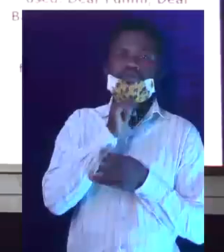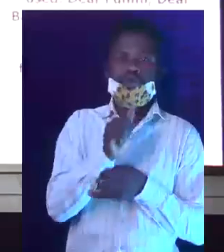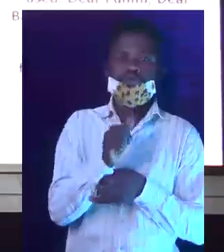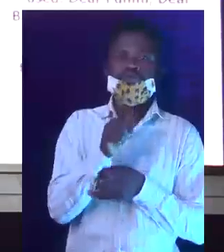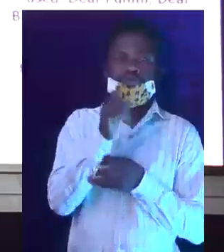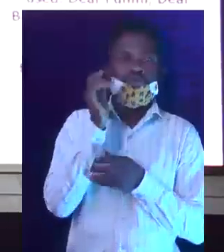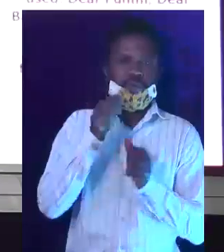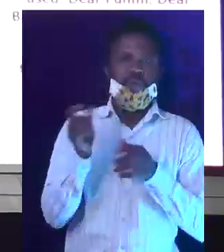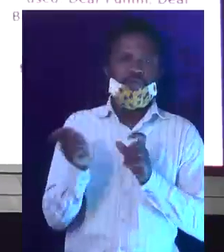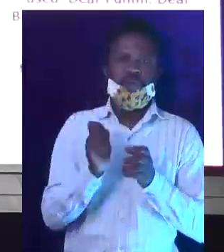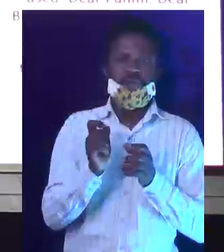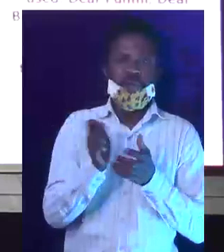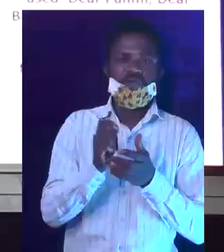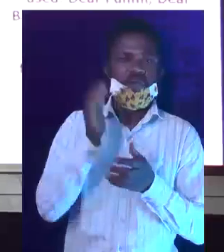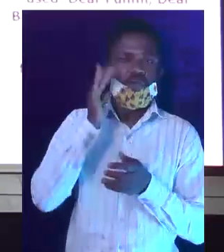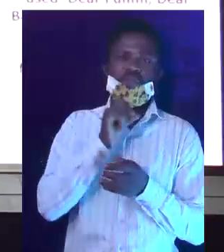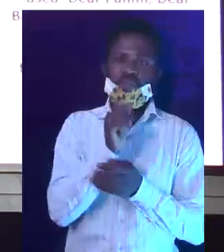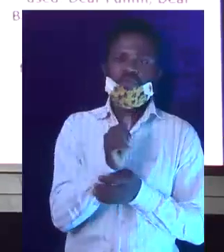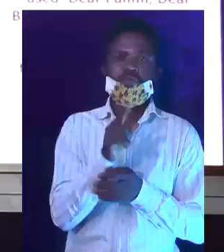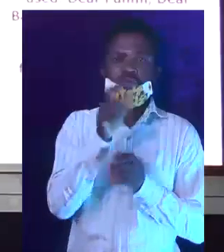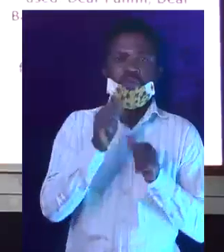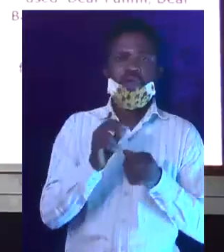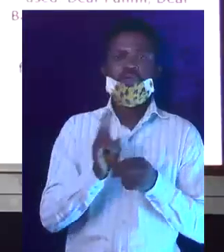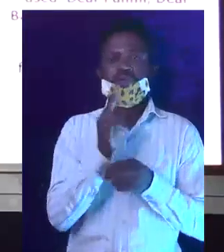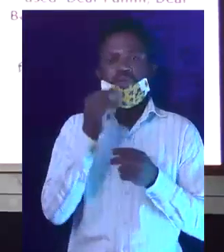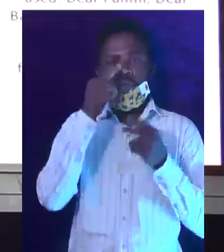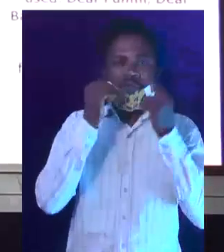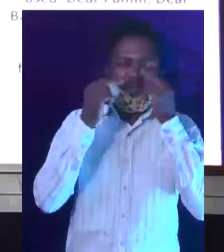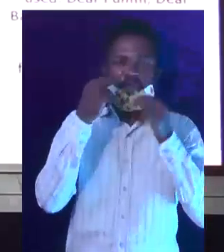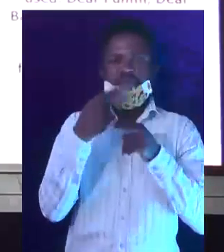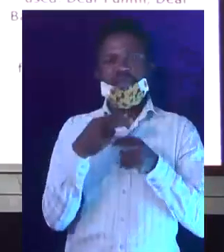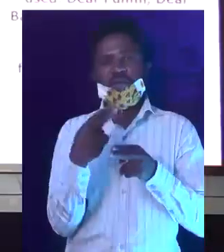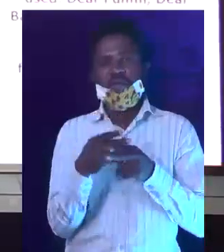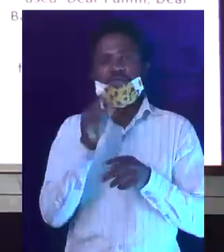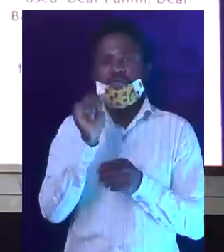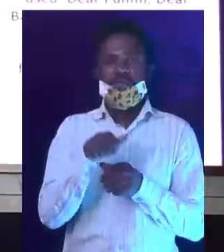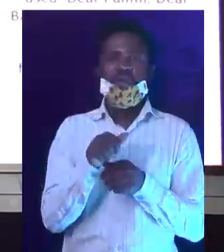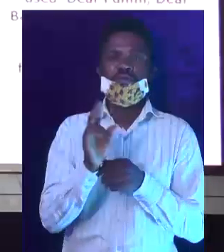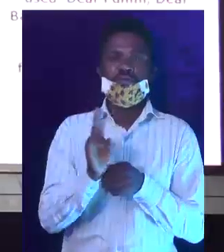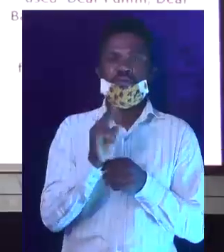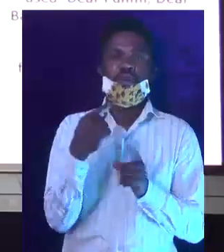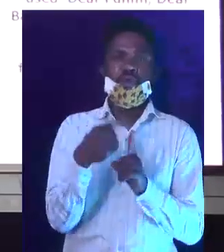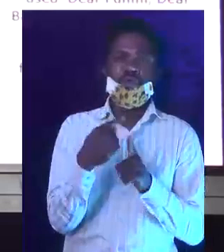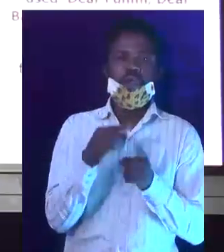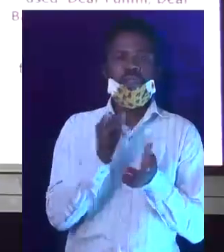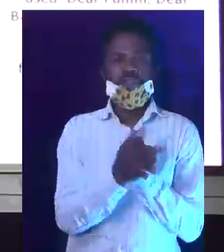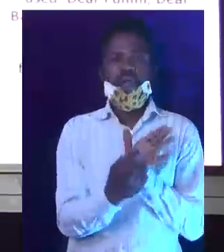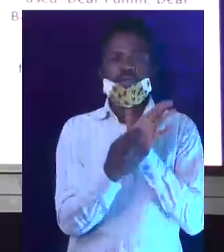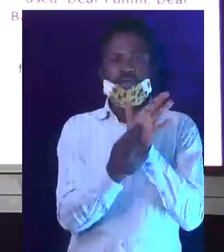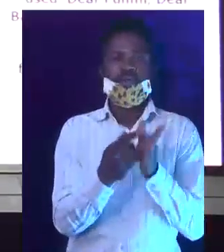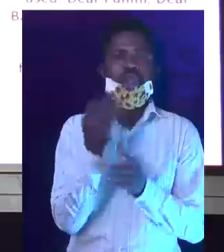to won't. You can use nicknames. You can use appellations. And you can use words that